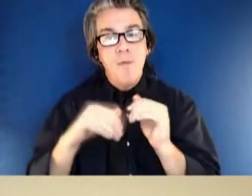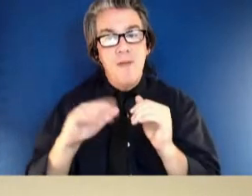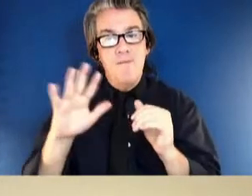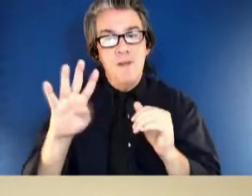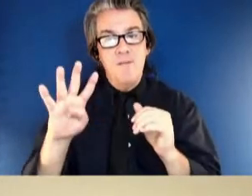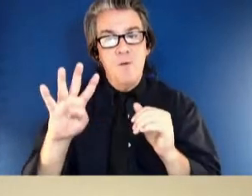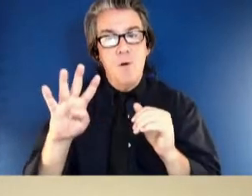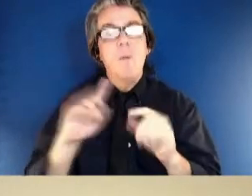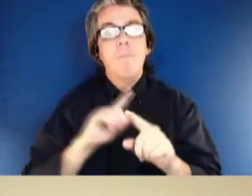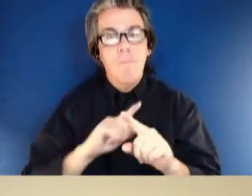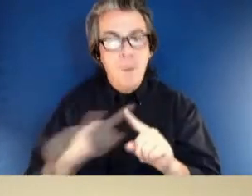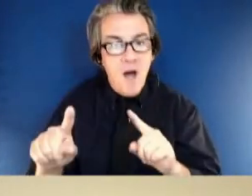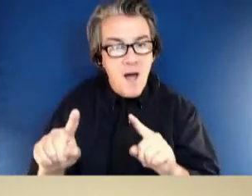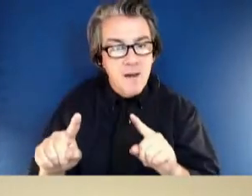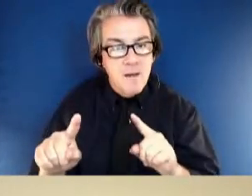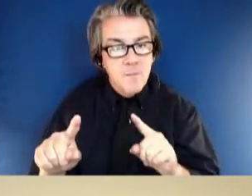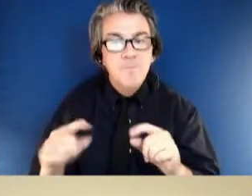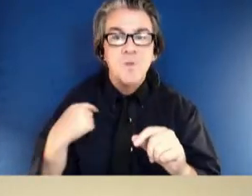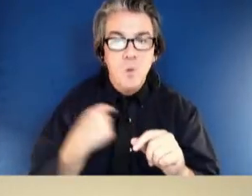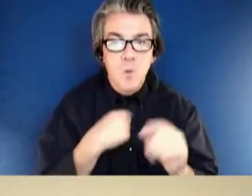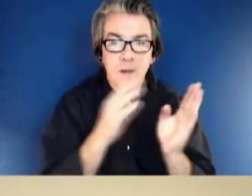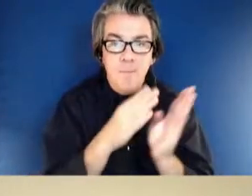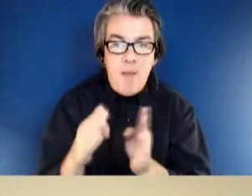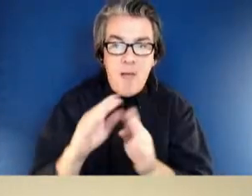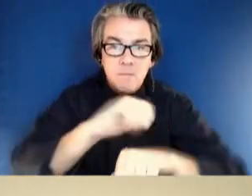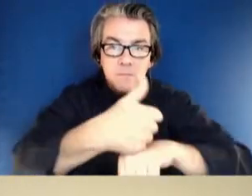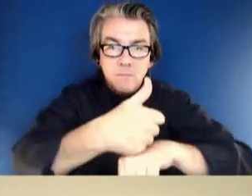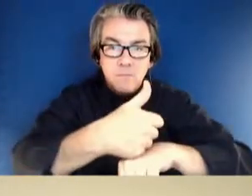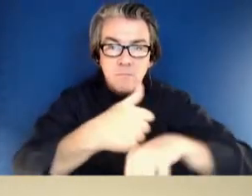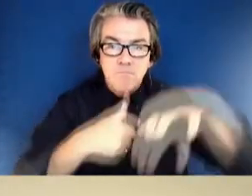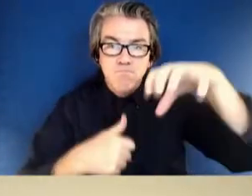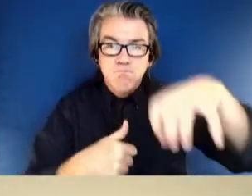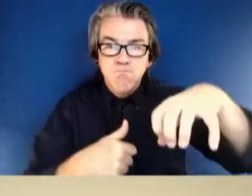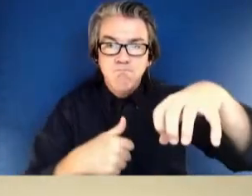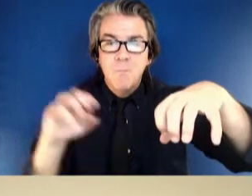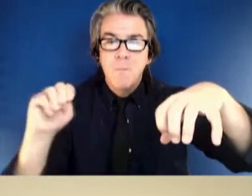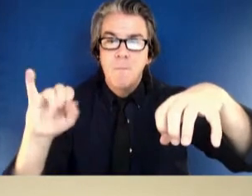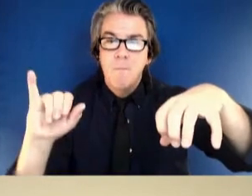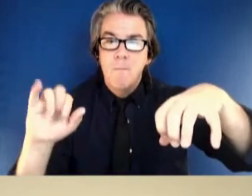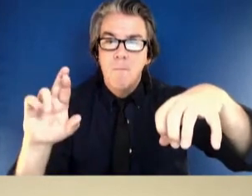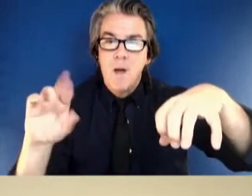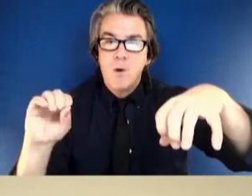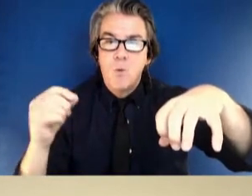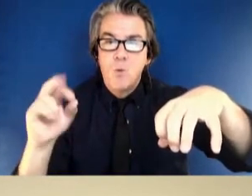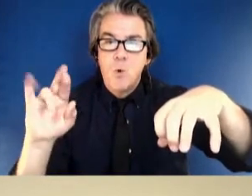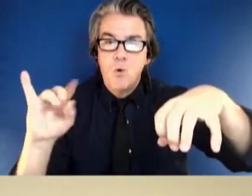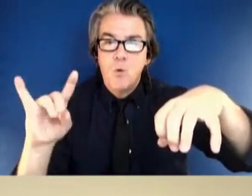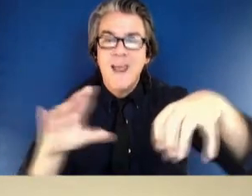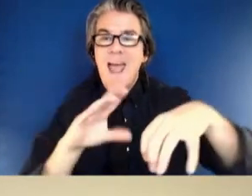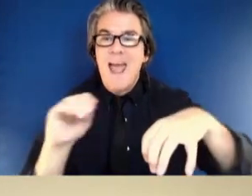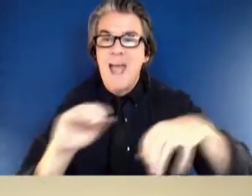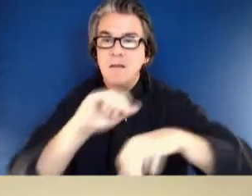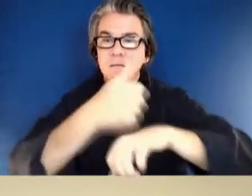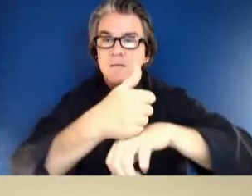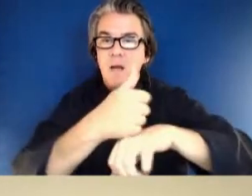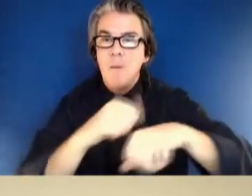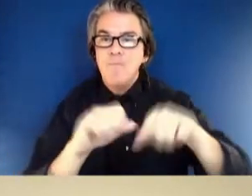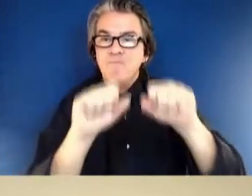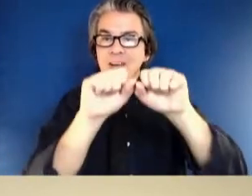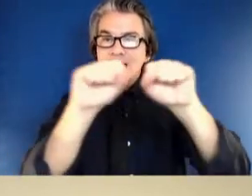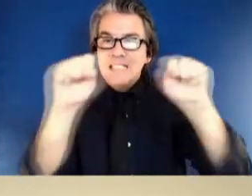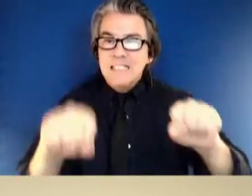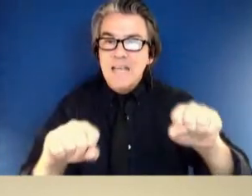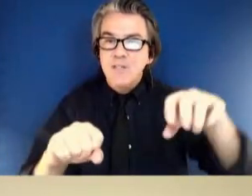temporary microgrids, to your point, as well as some other solutions. We refer to that as island configuration. We have a